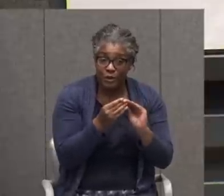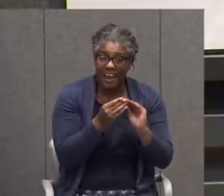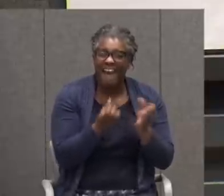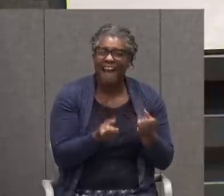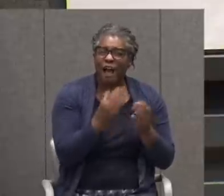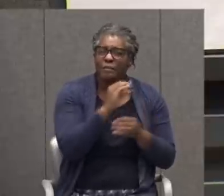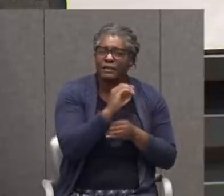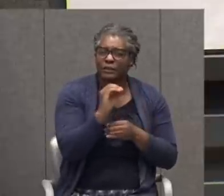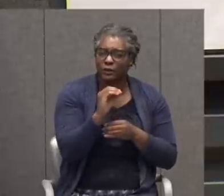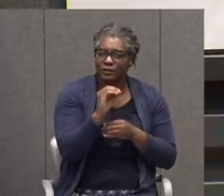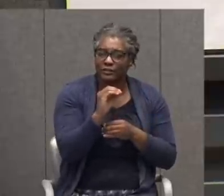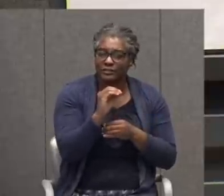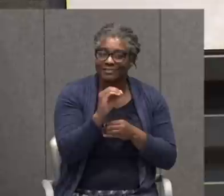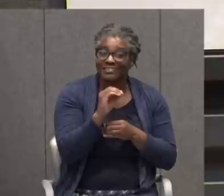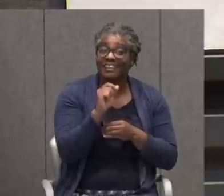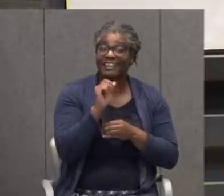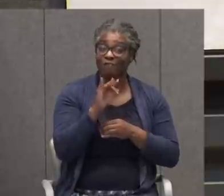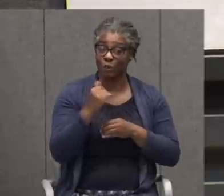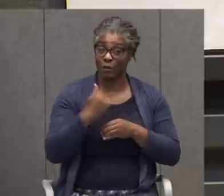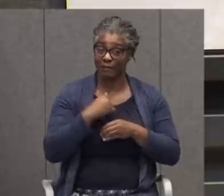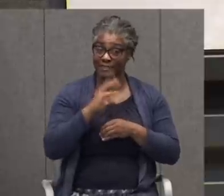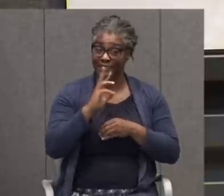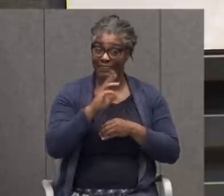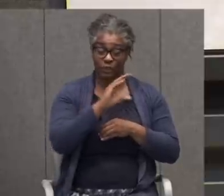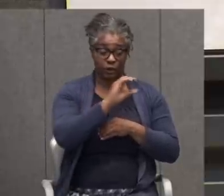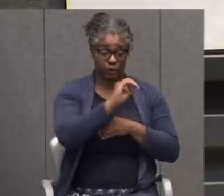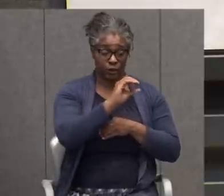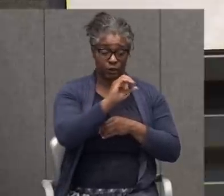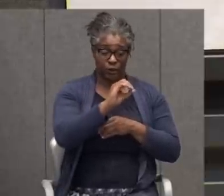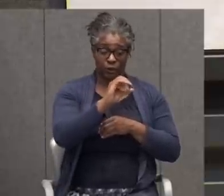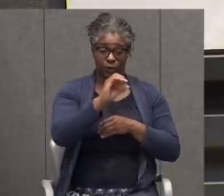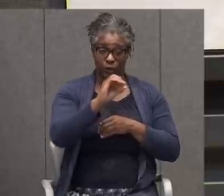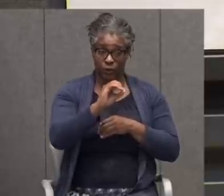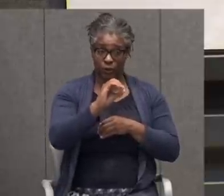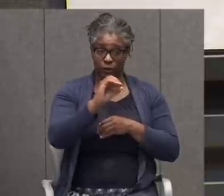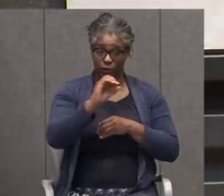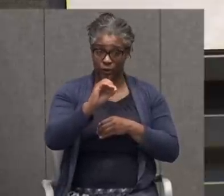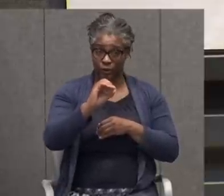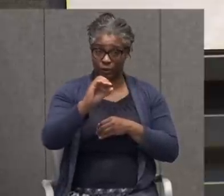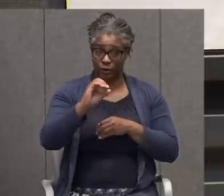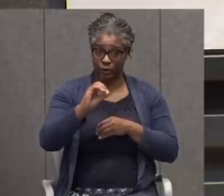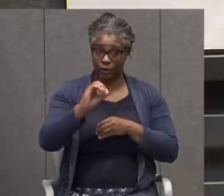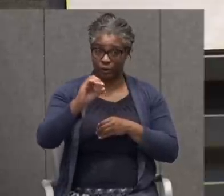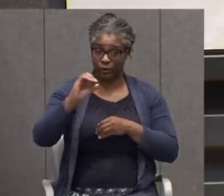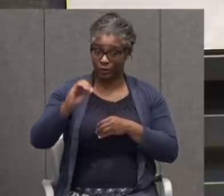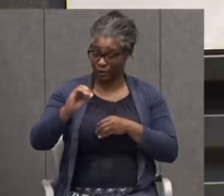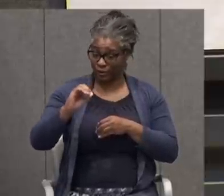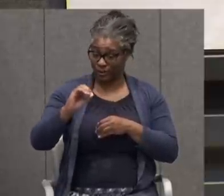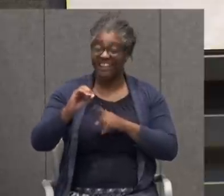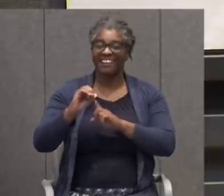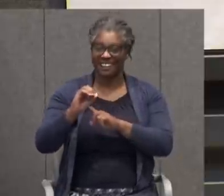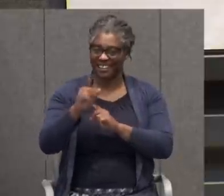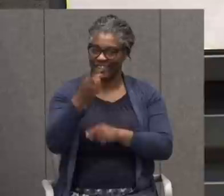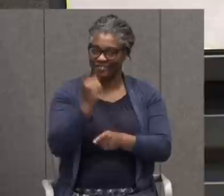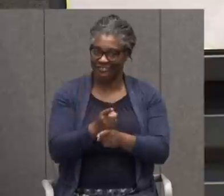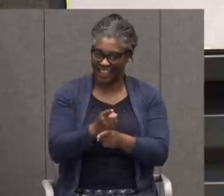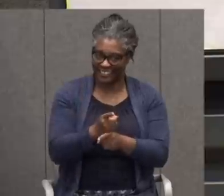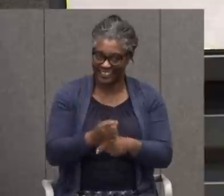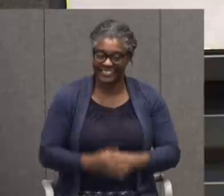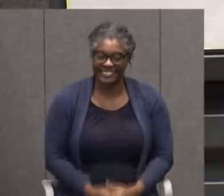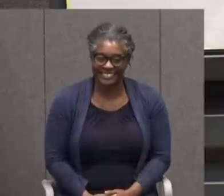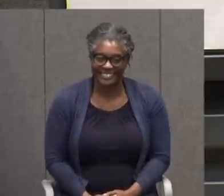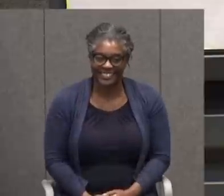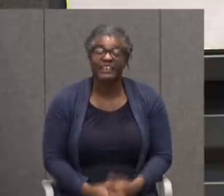6 zeros, you're right on. Great job. So today, we want to talk about another type of rock that you